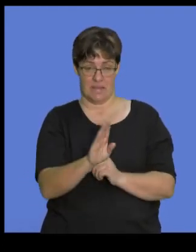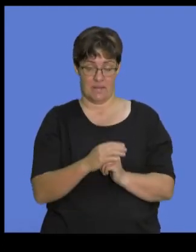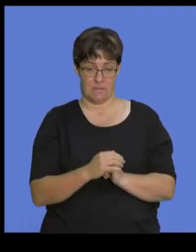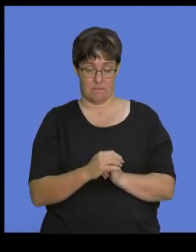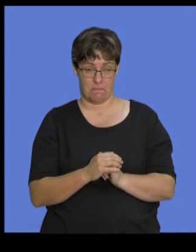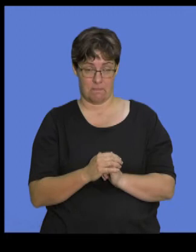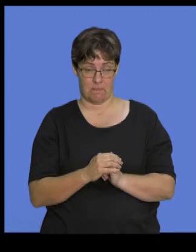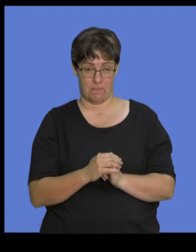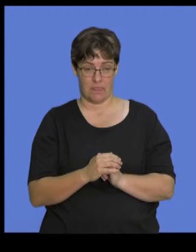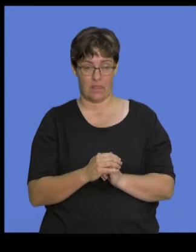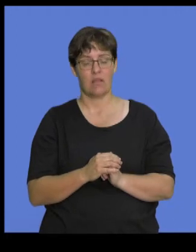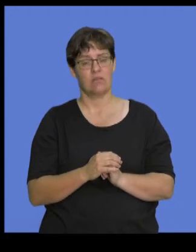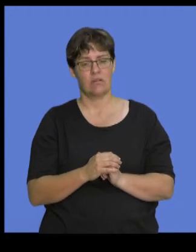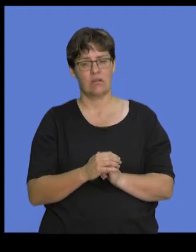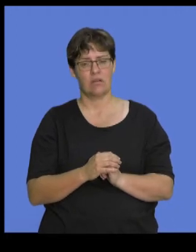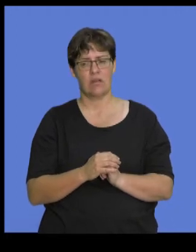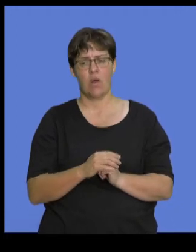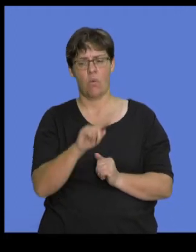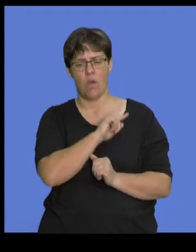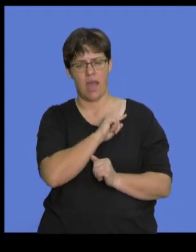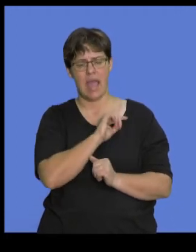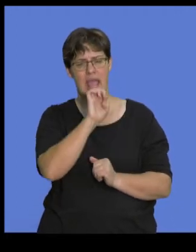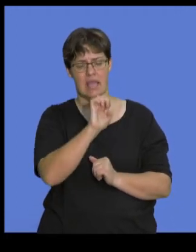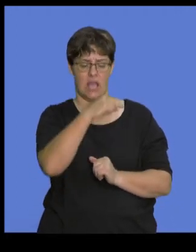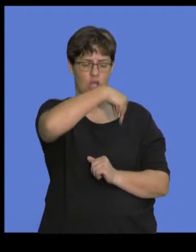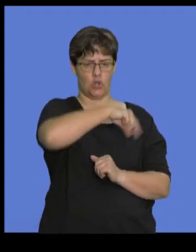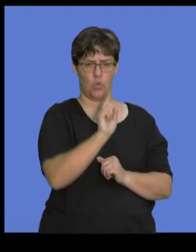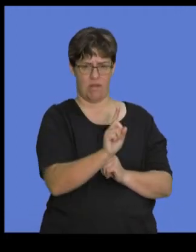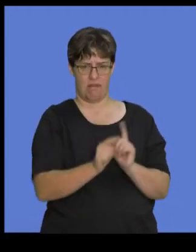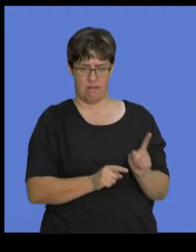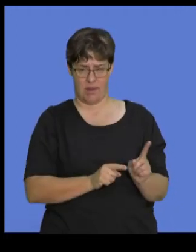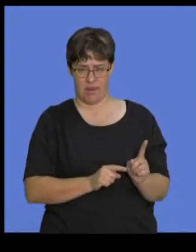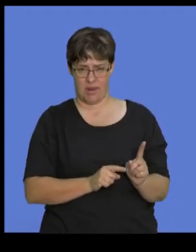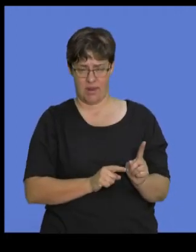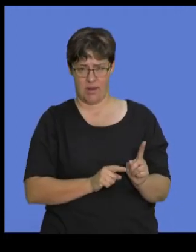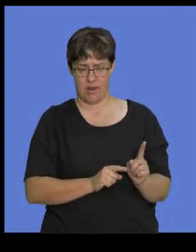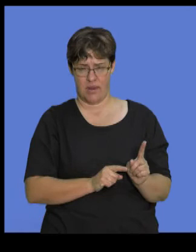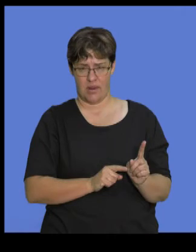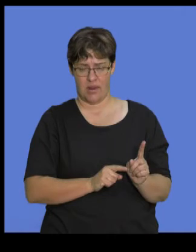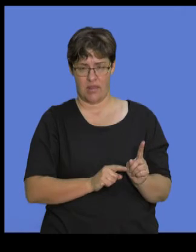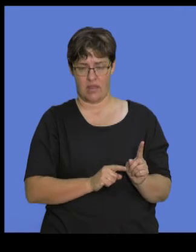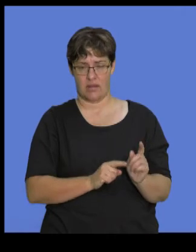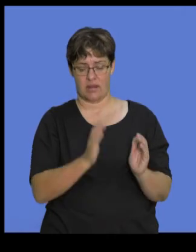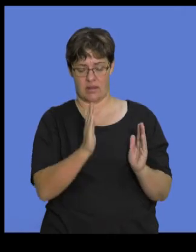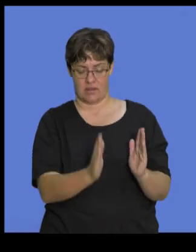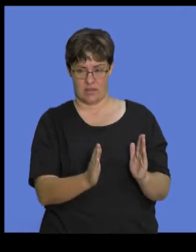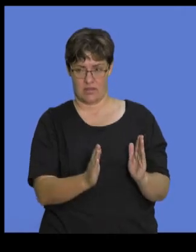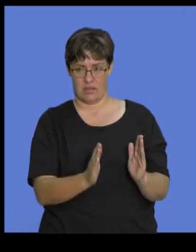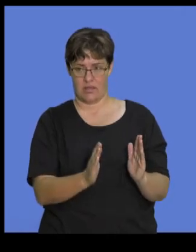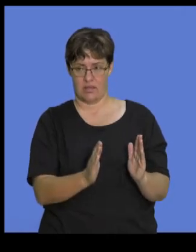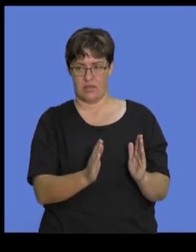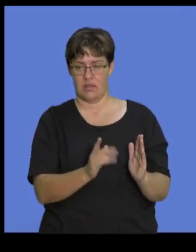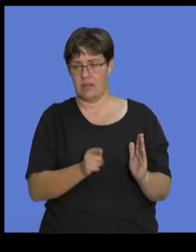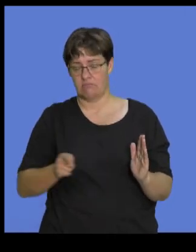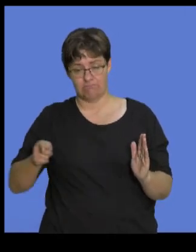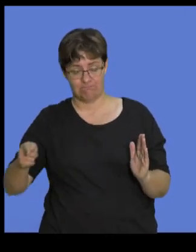the E at B is due to, let's call this one Q1. Let's call the 3 microcoulombs Q1, and then let's call the